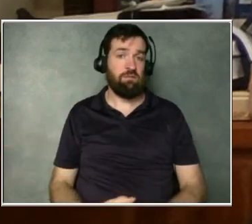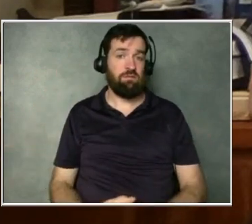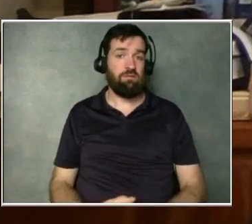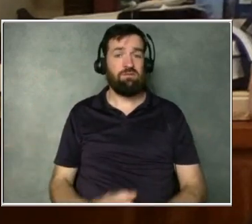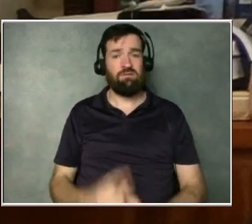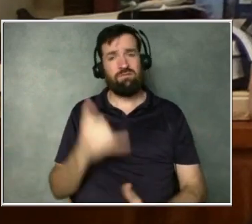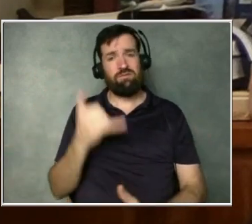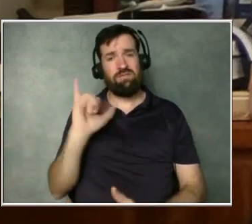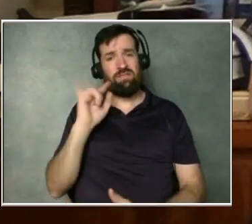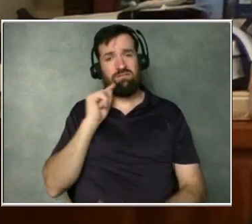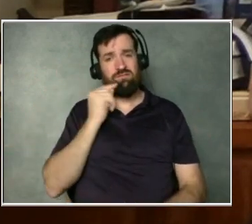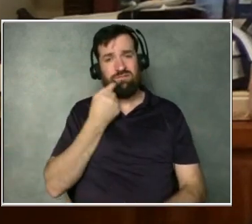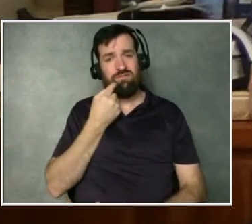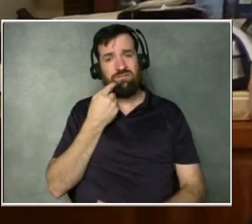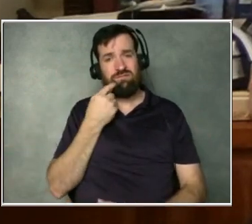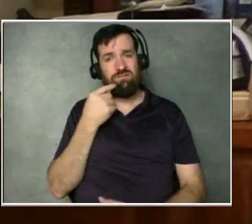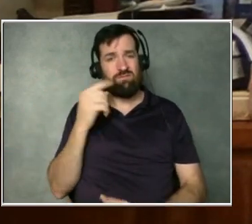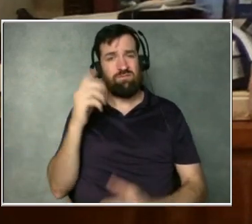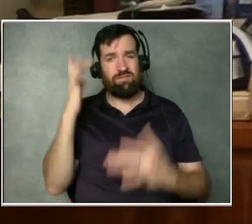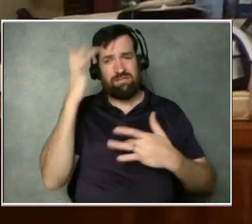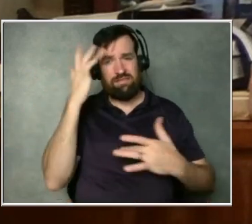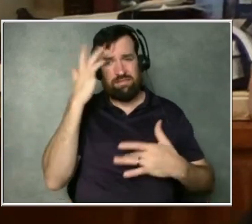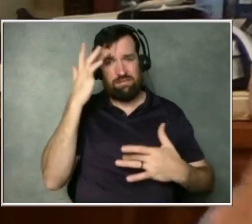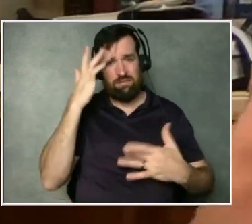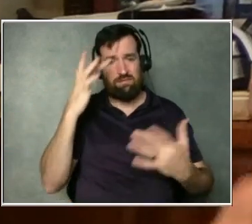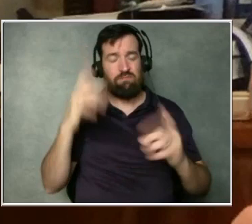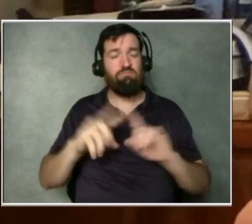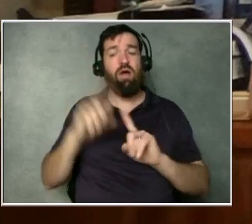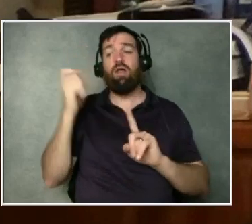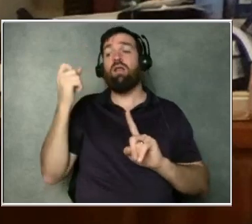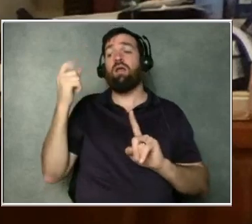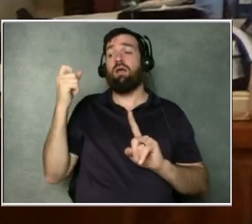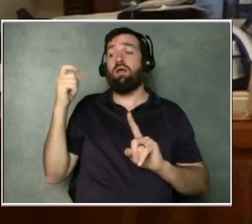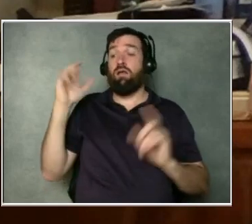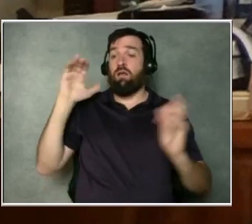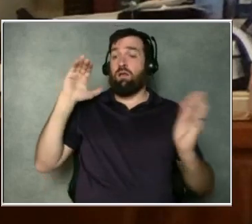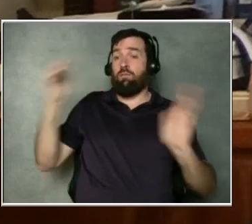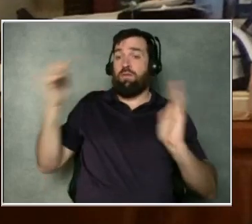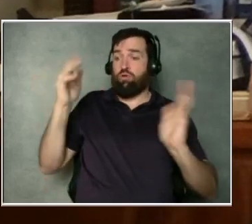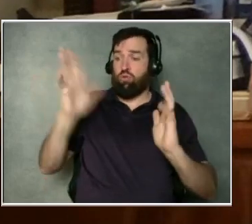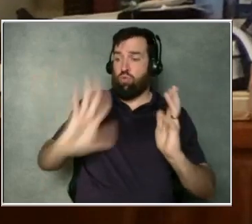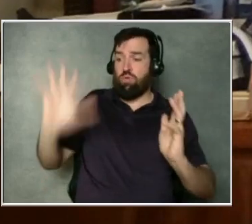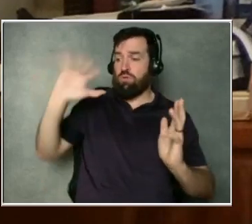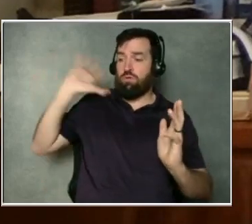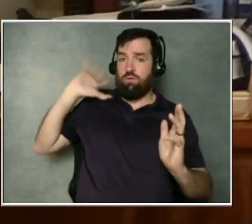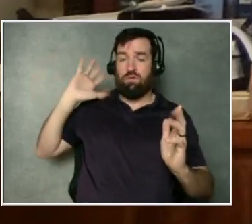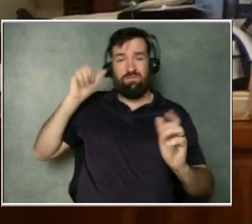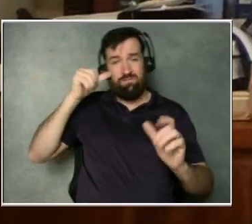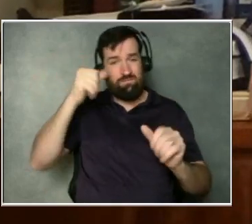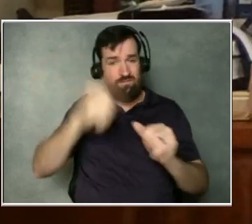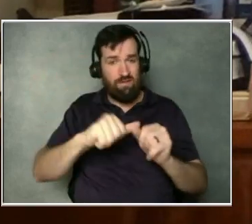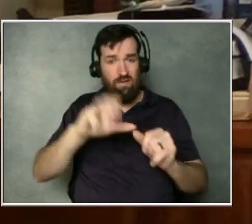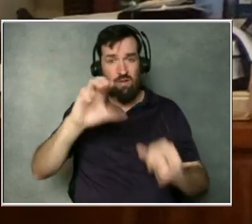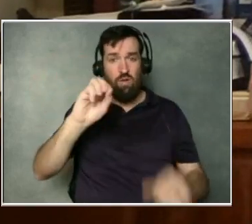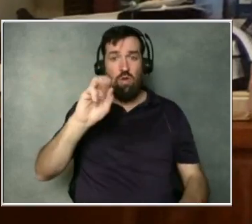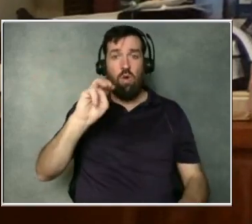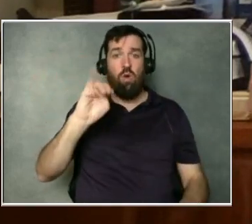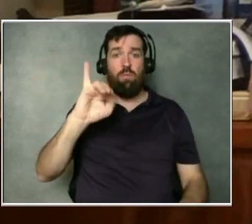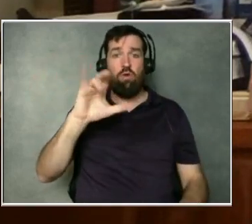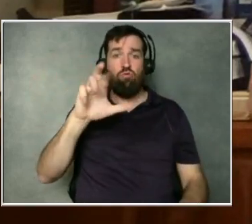significant burden of disease. It's just that relative to where we've been. Remember, with Omicron in